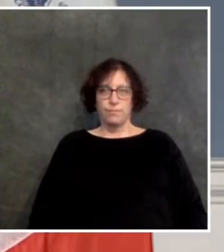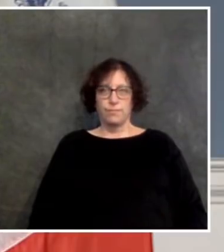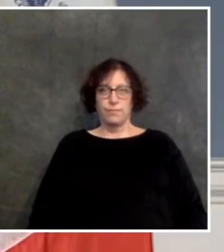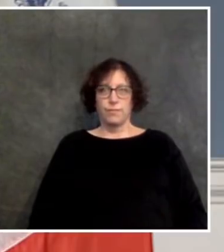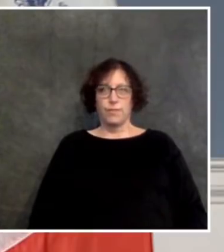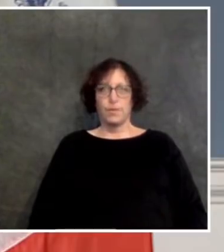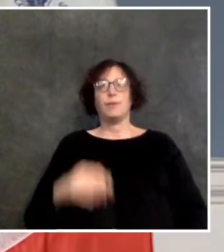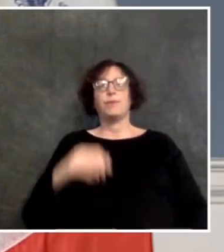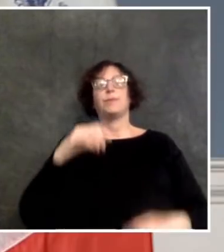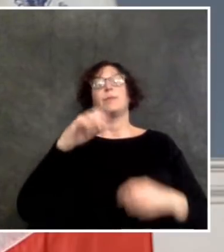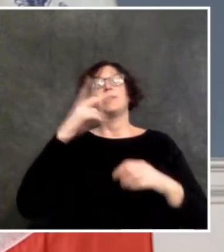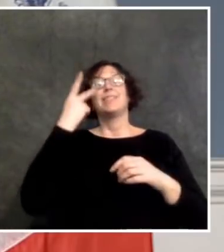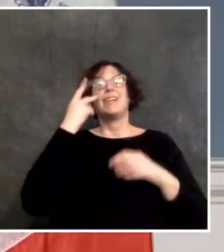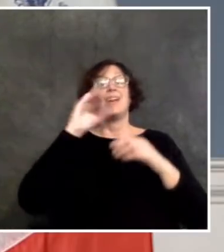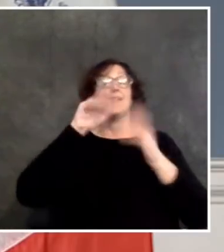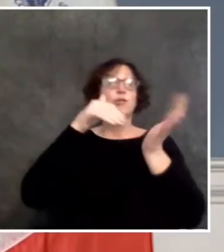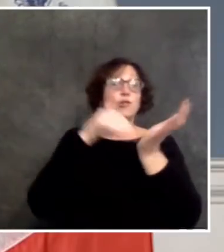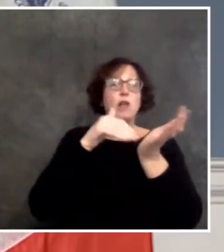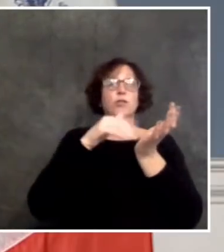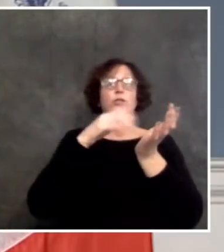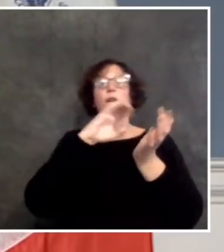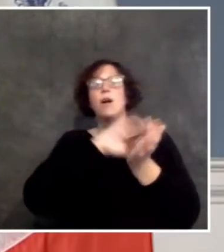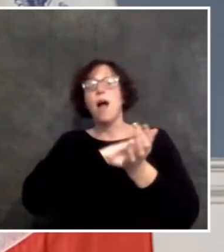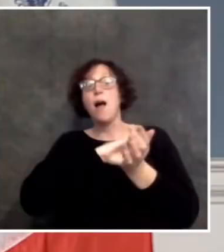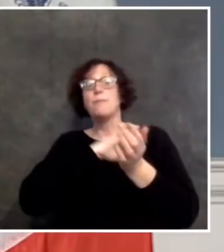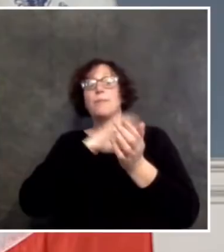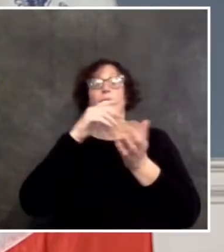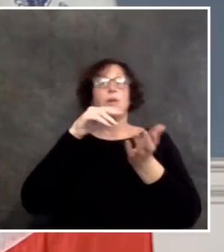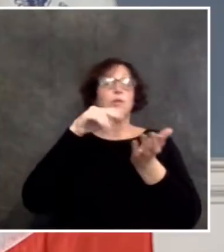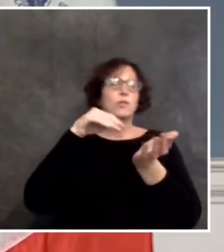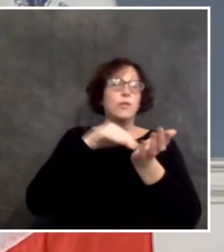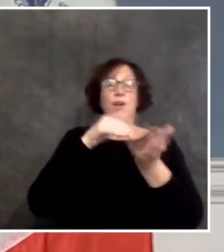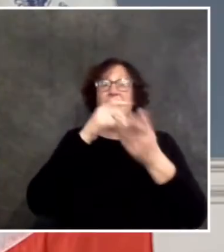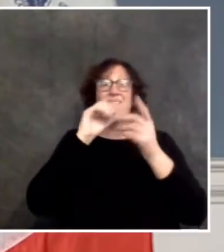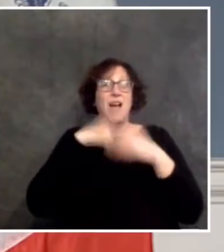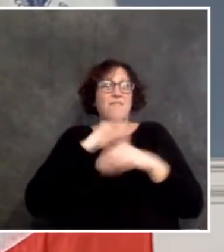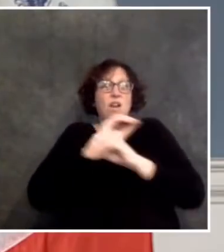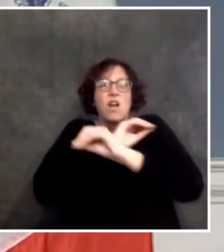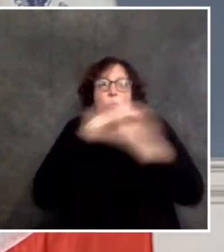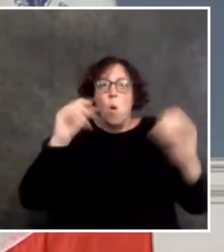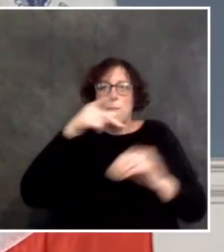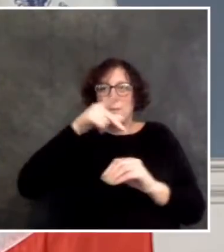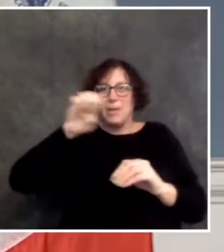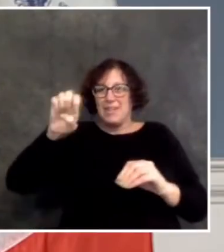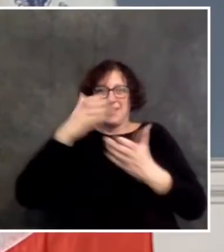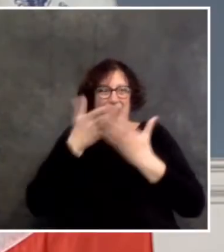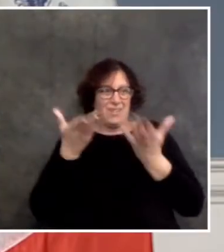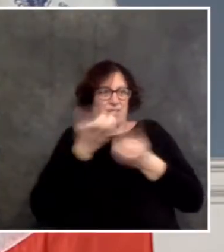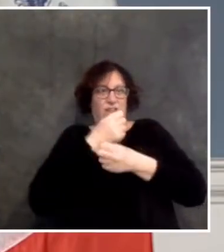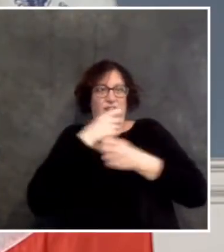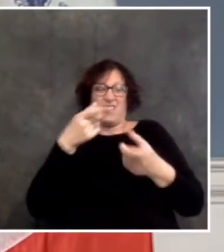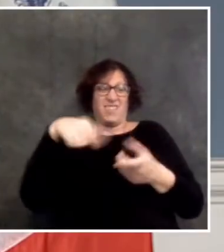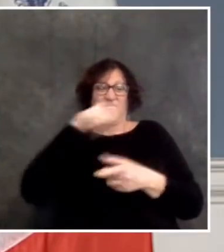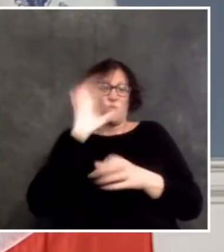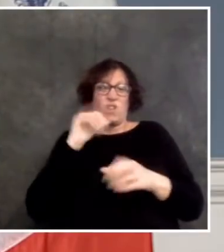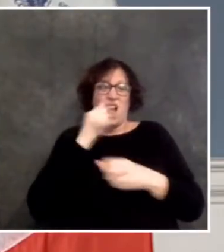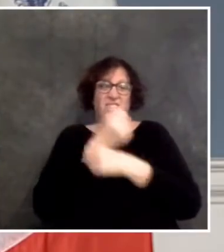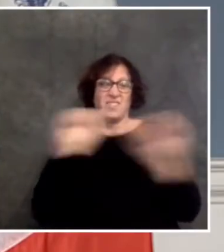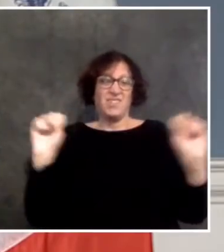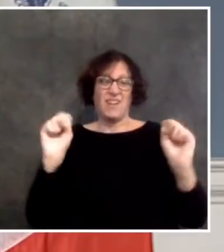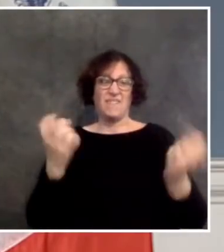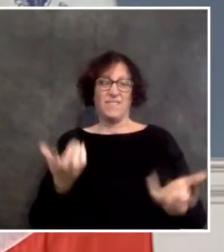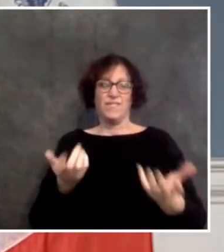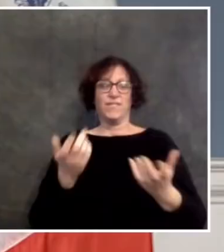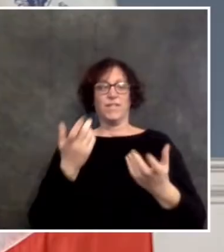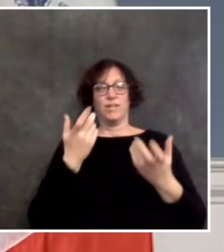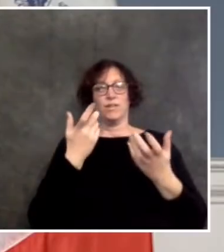equipment they needed. So without a lot of evidence, we didn't think it made any sense to suggest to people something that for some